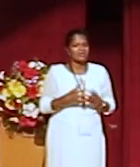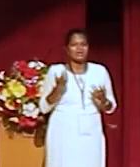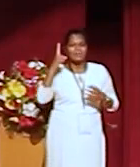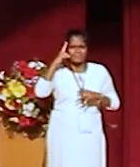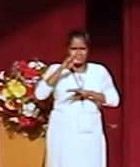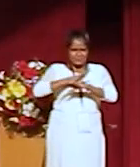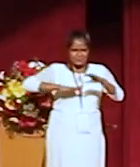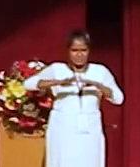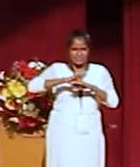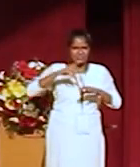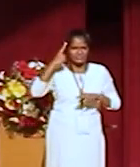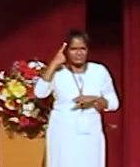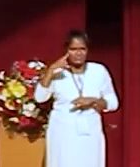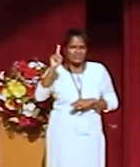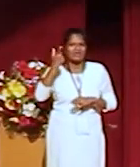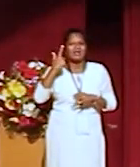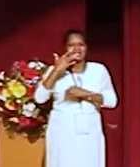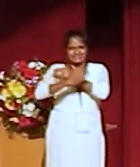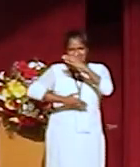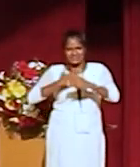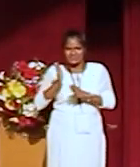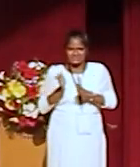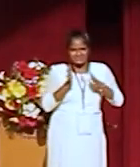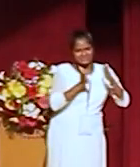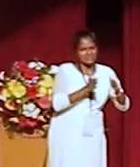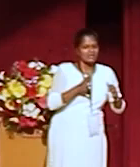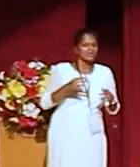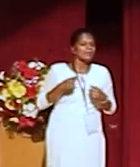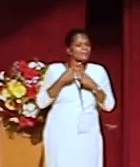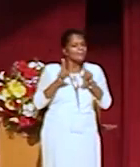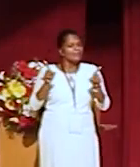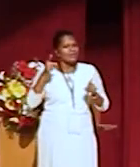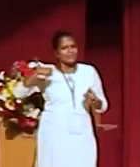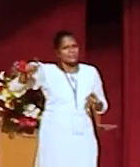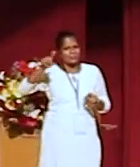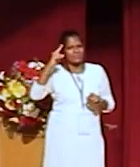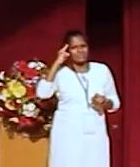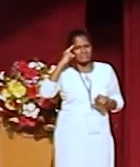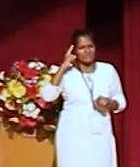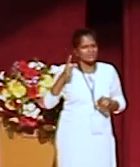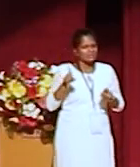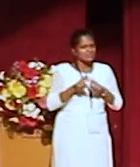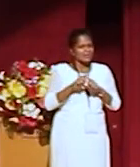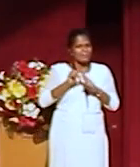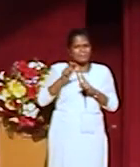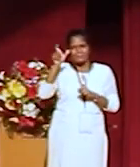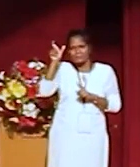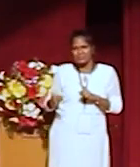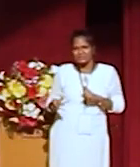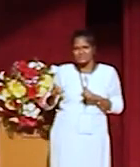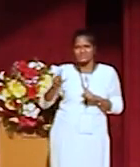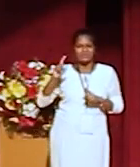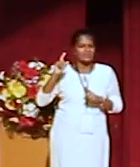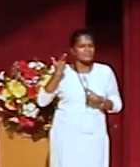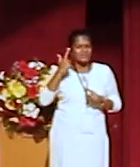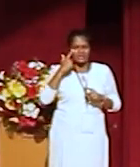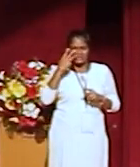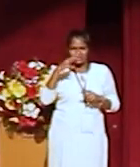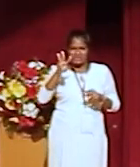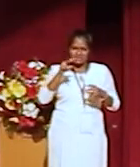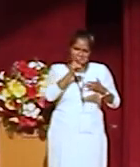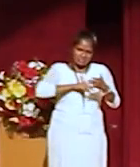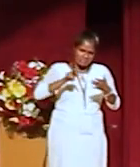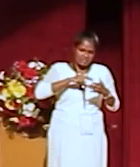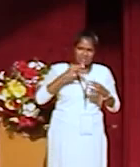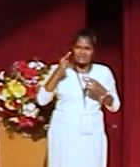made for persons with disabilities, there are no images. Do you think a person with visual impairment can read an image or